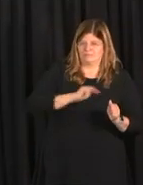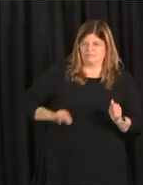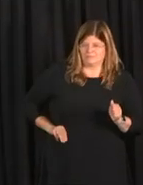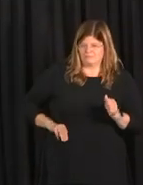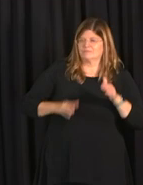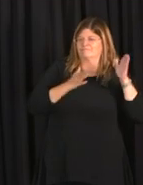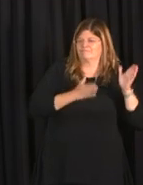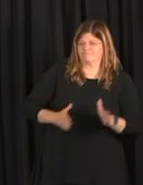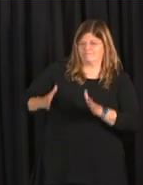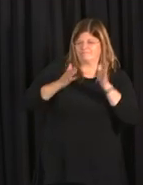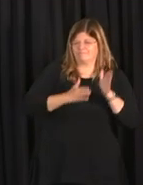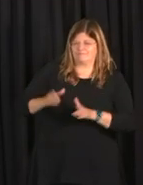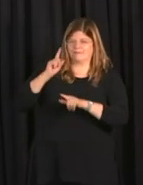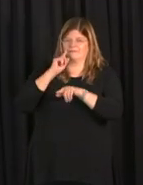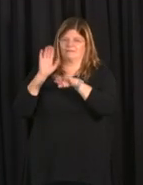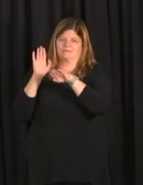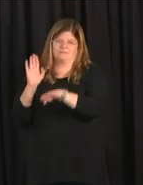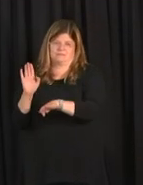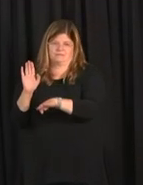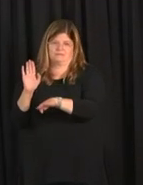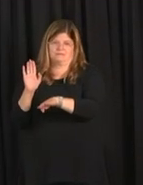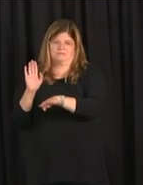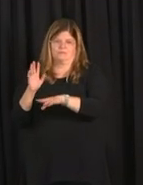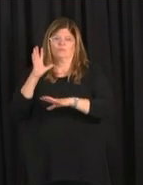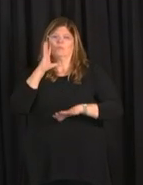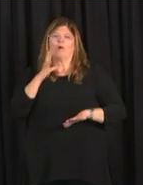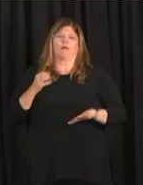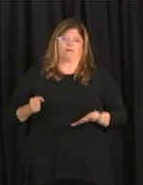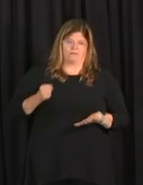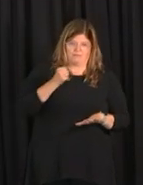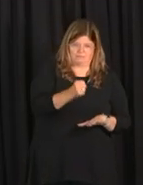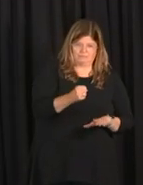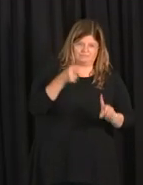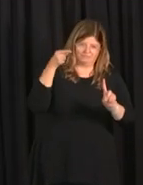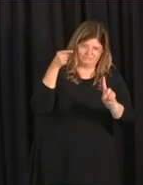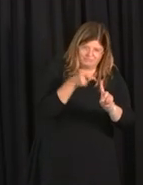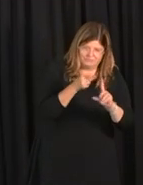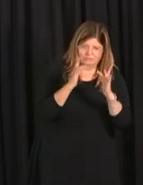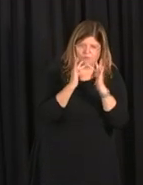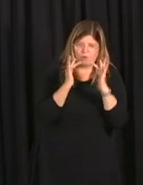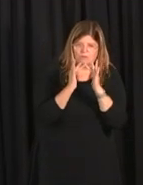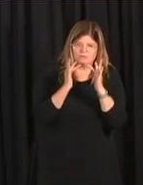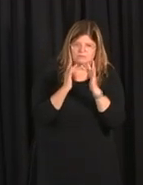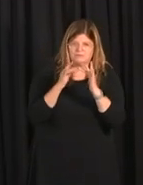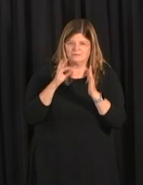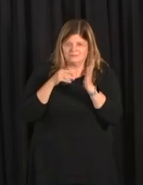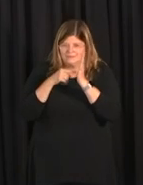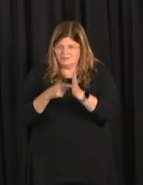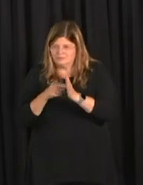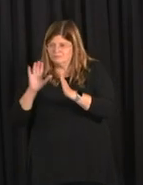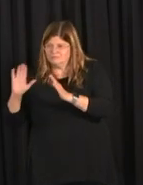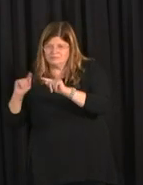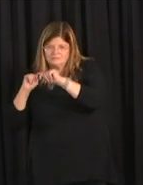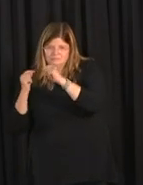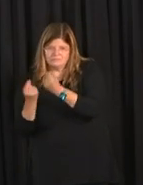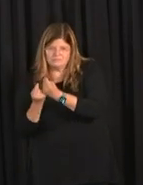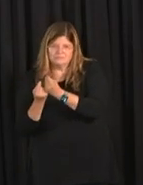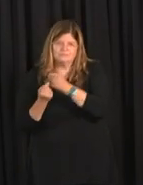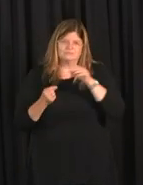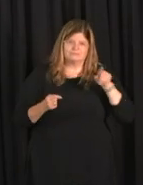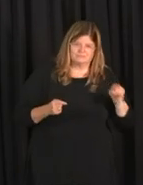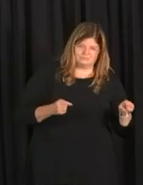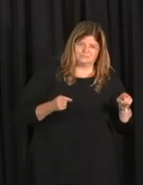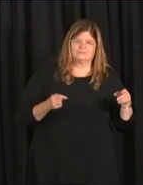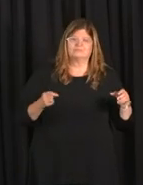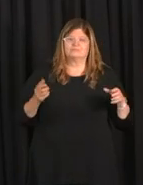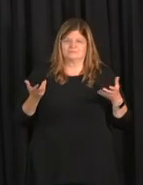programming. And then they will normally appoint an organizer that represents the president, and it may